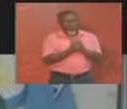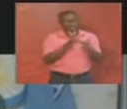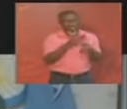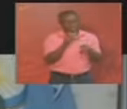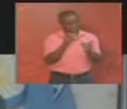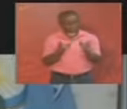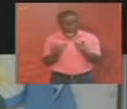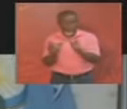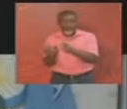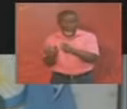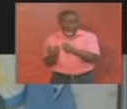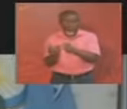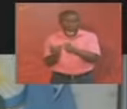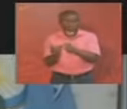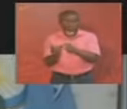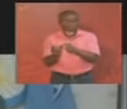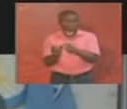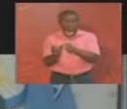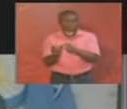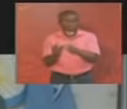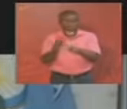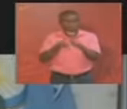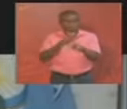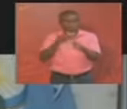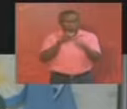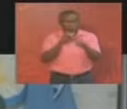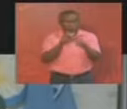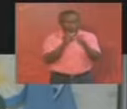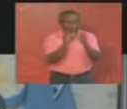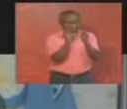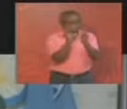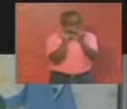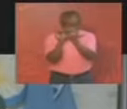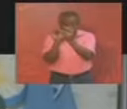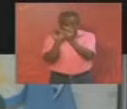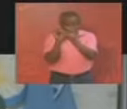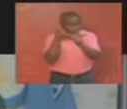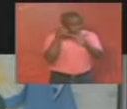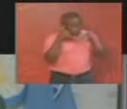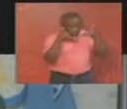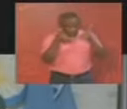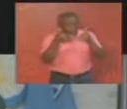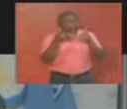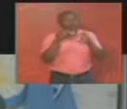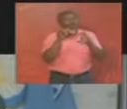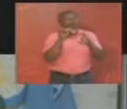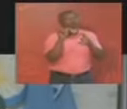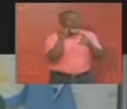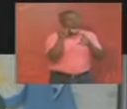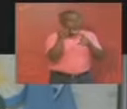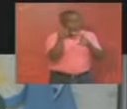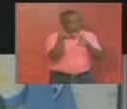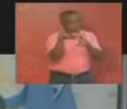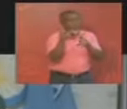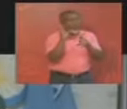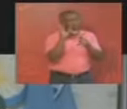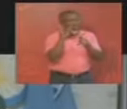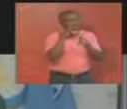of the contacts, we would have picked up those who didn't have symptoms. What we found is a lot of our contacts were